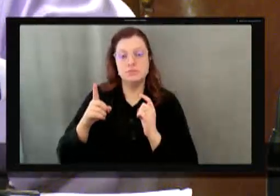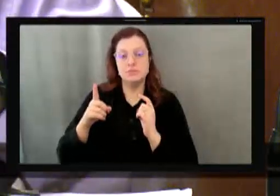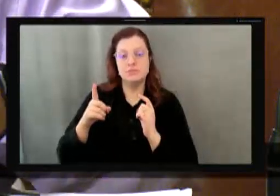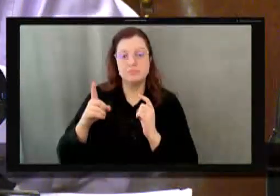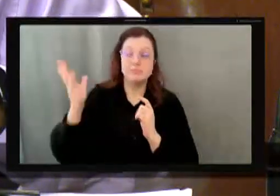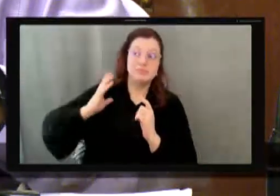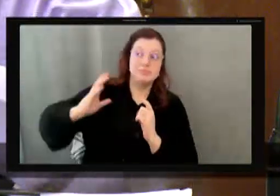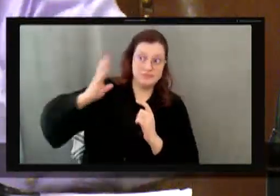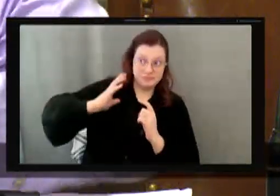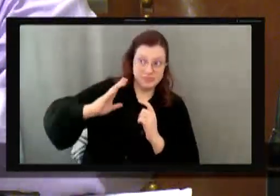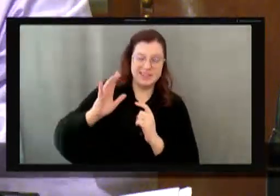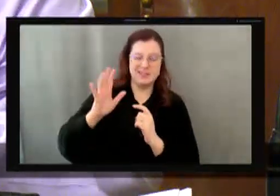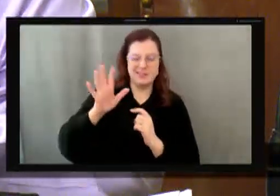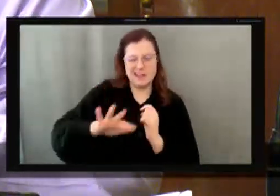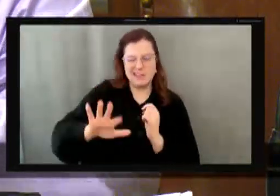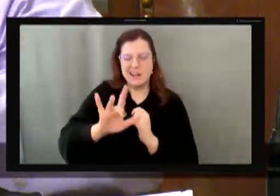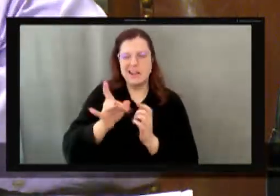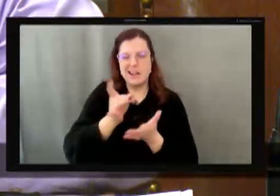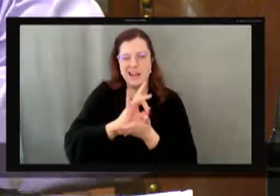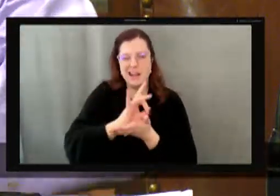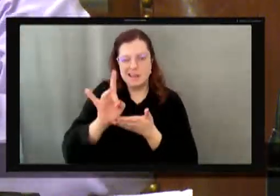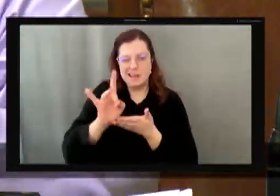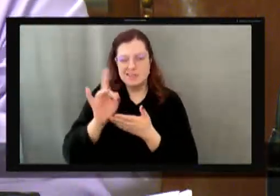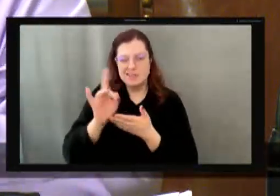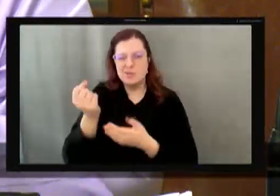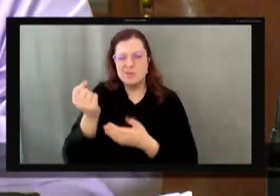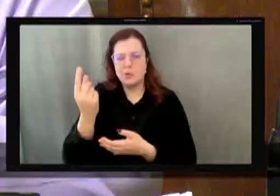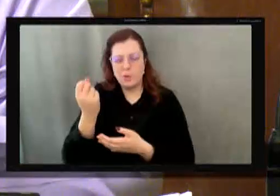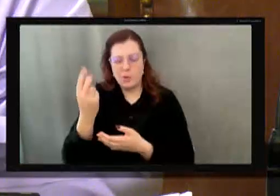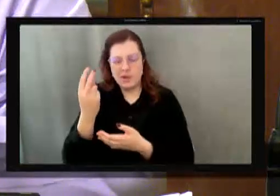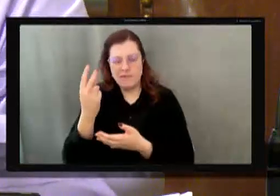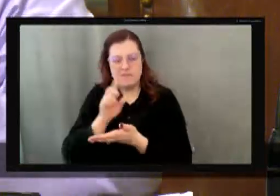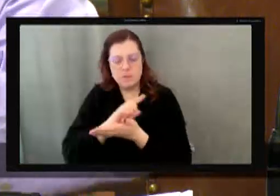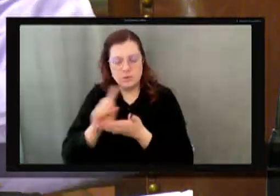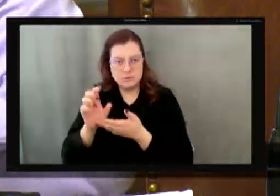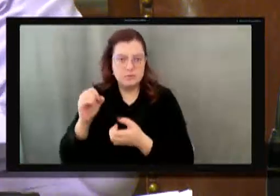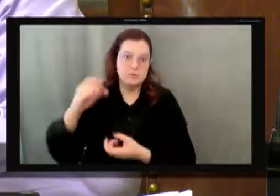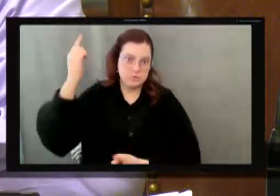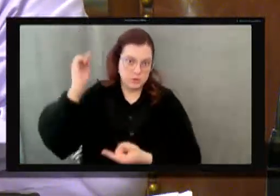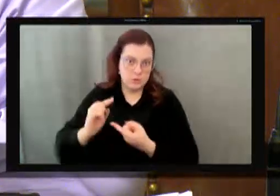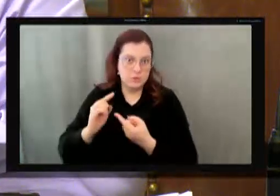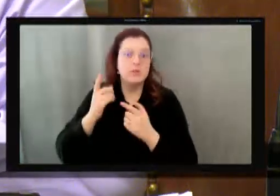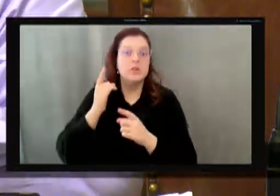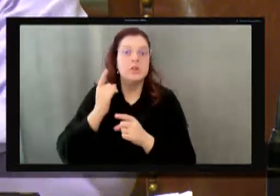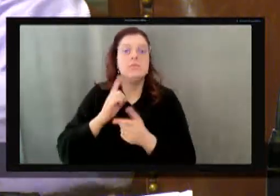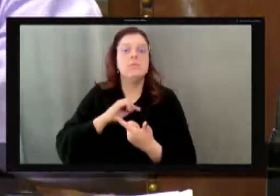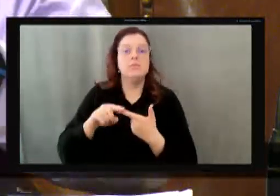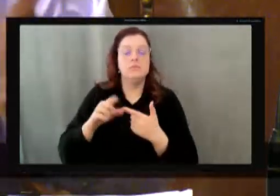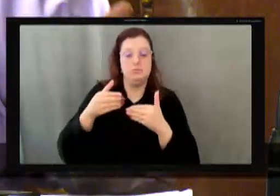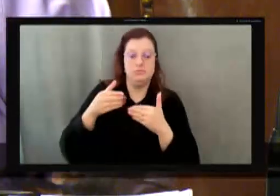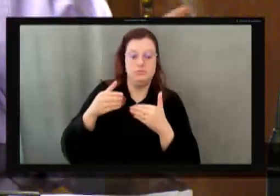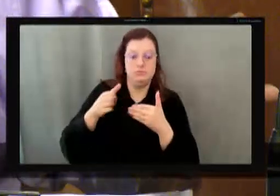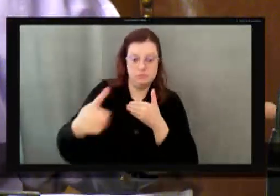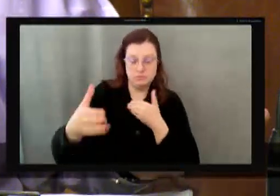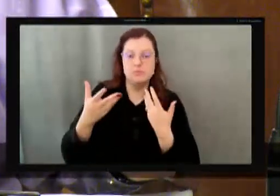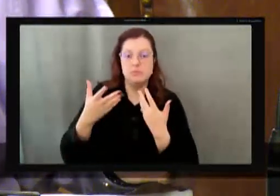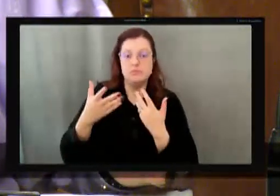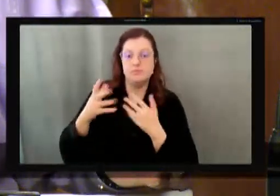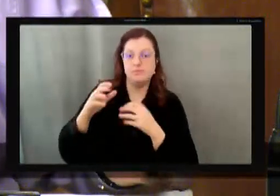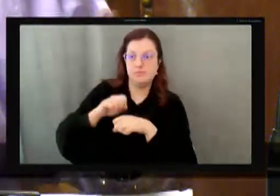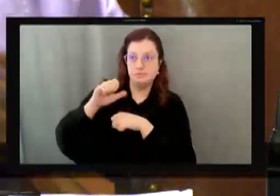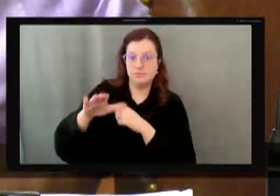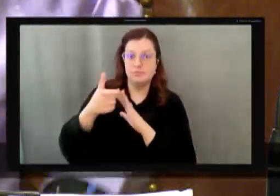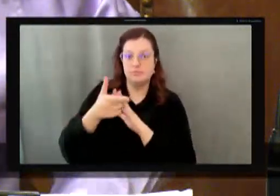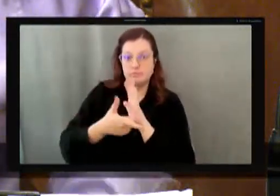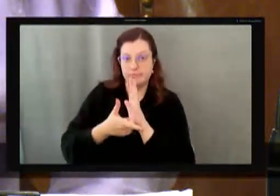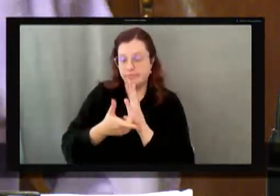we condensed that into a smaller version. From this point on, it goes to our law department, which it takes another